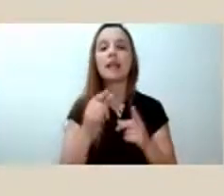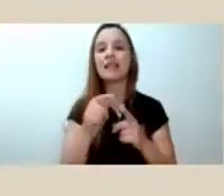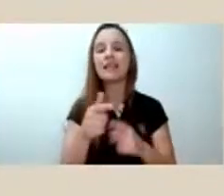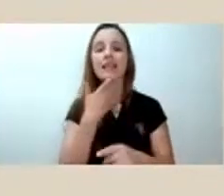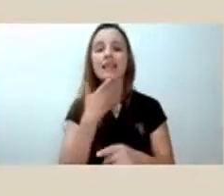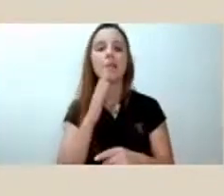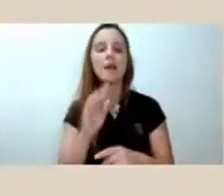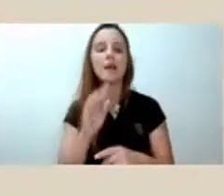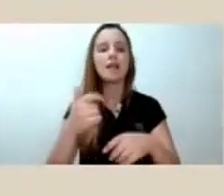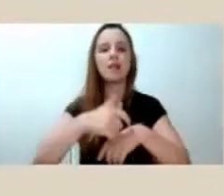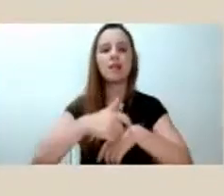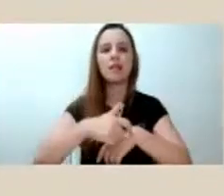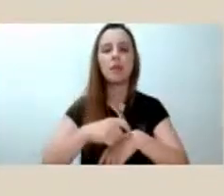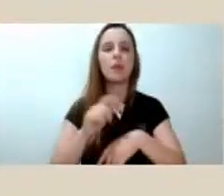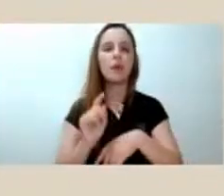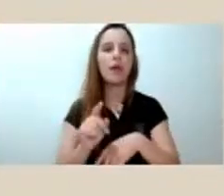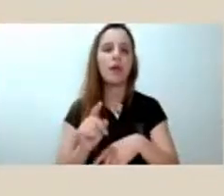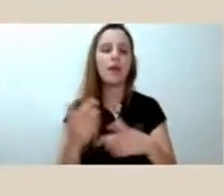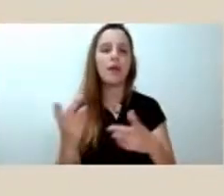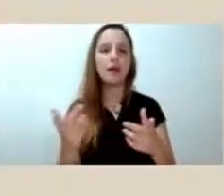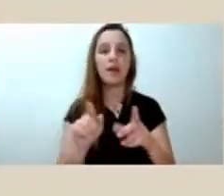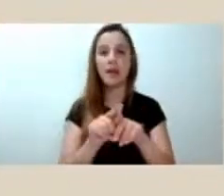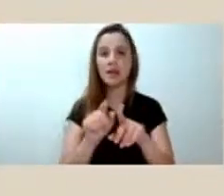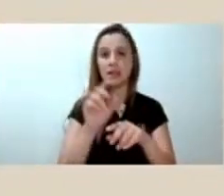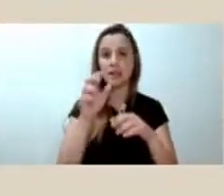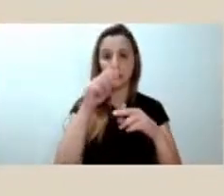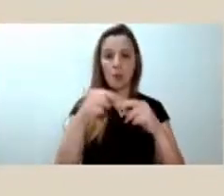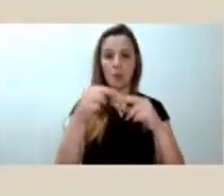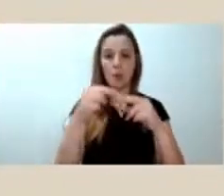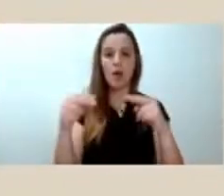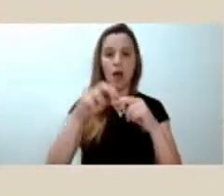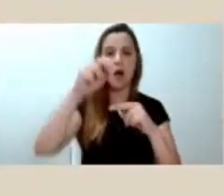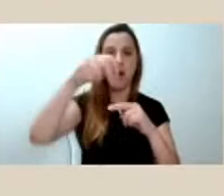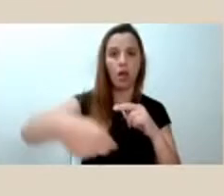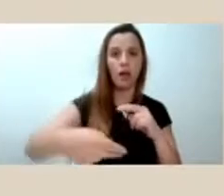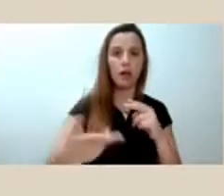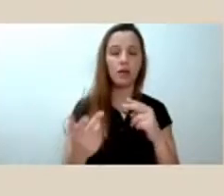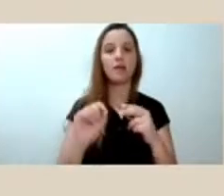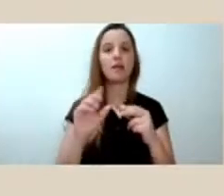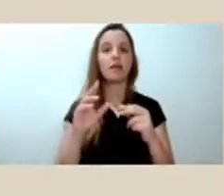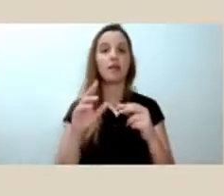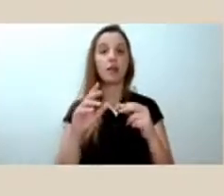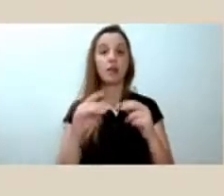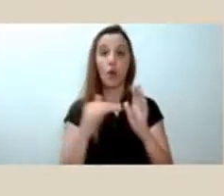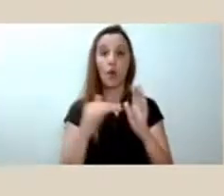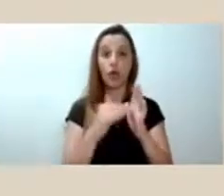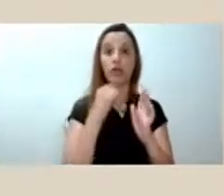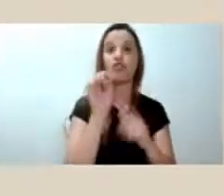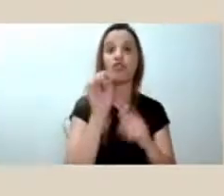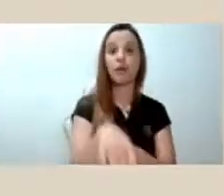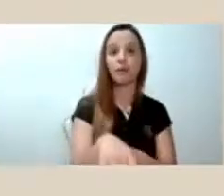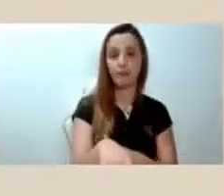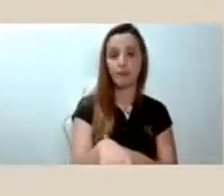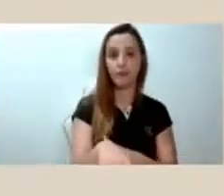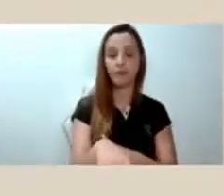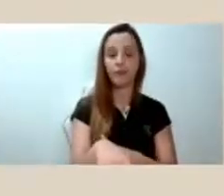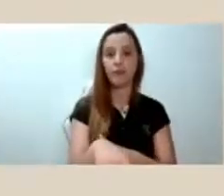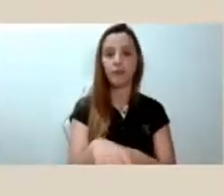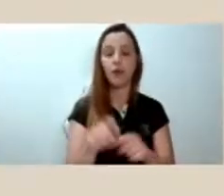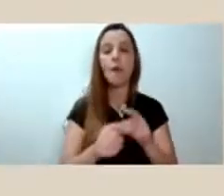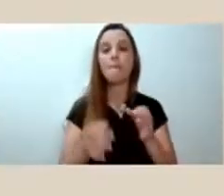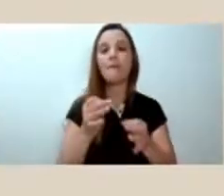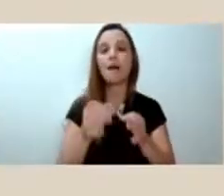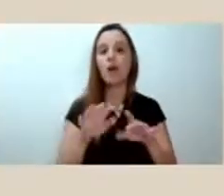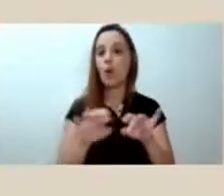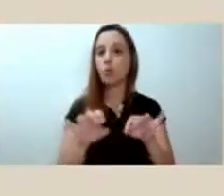bridge, will you jump off the bridge as well? And the algorithm will say yes. okay, the machine learning algorithm, because that's